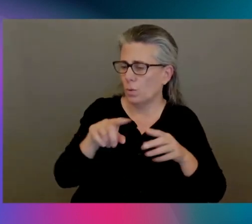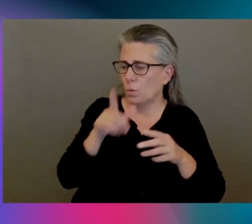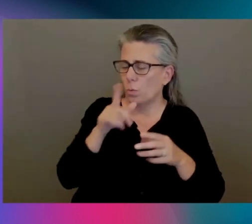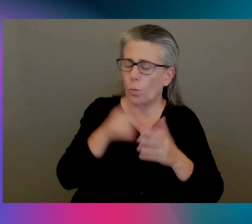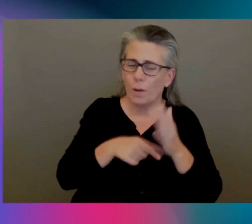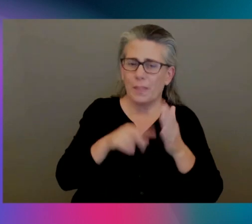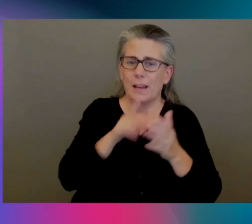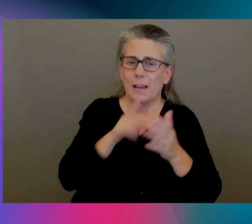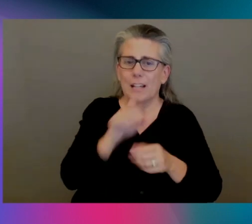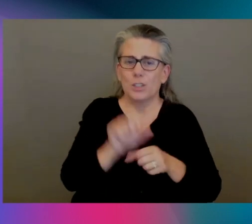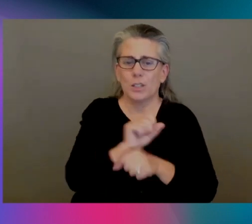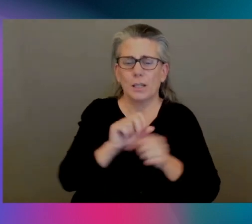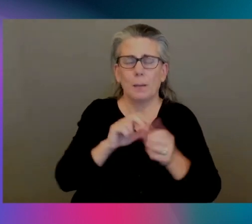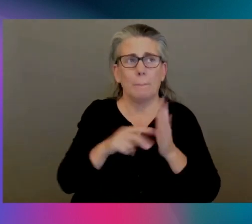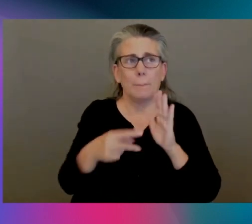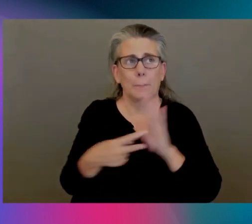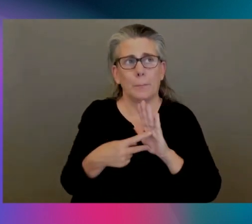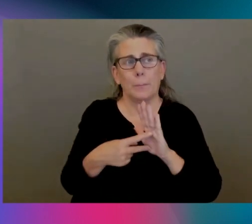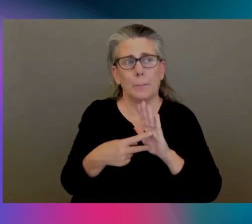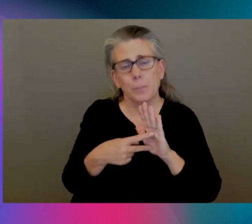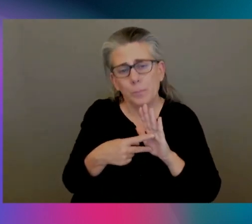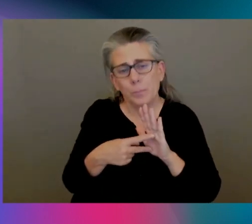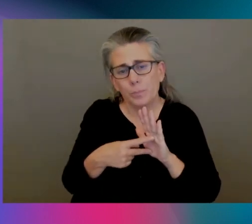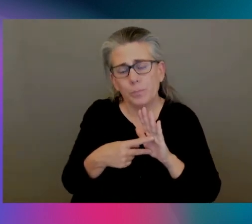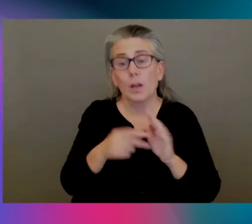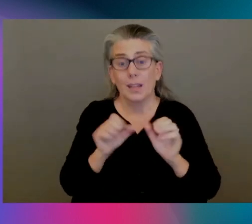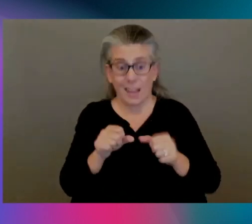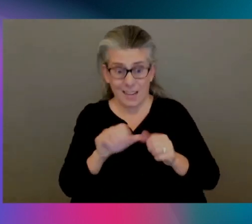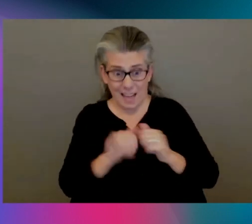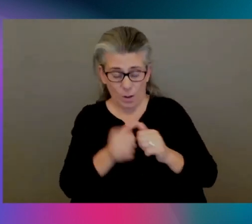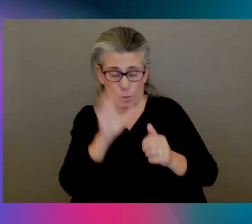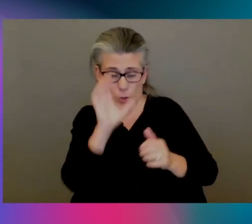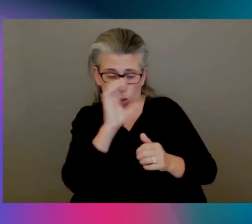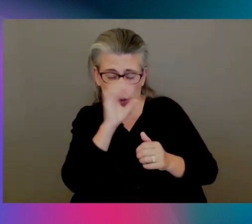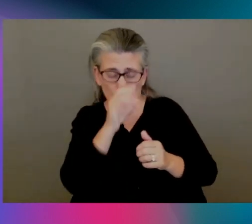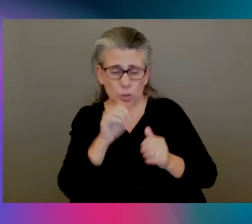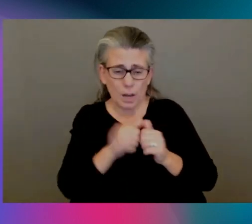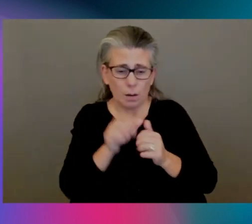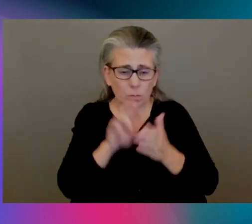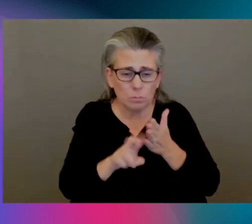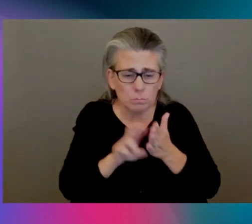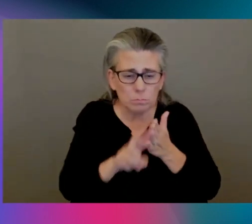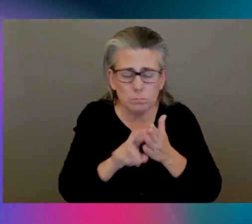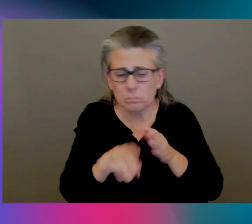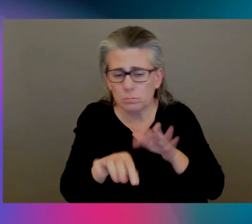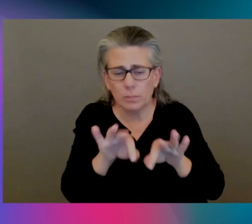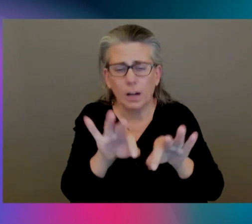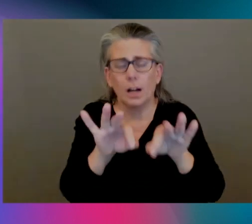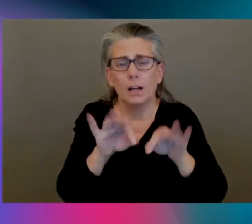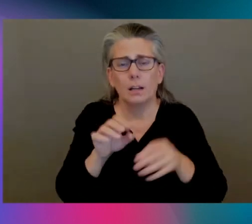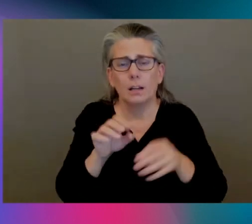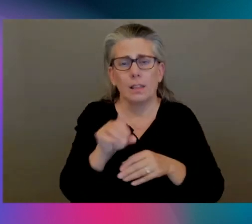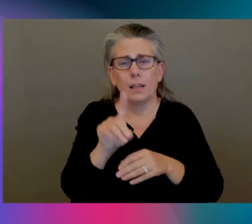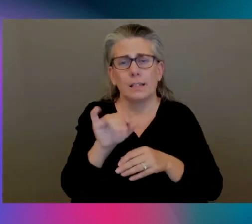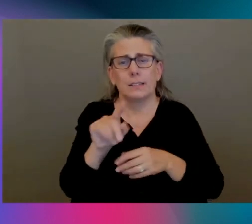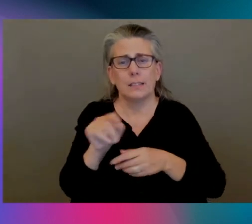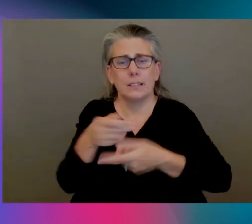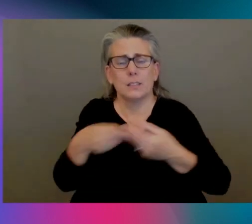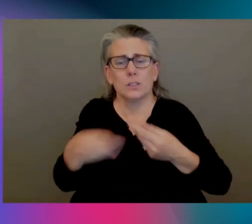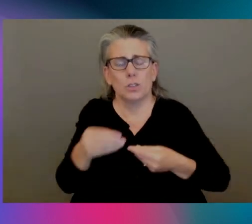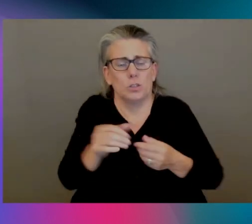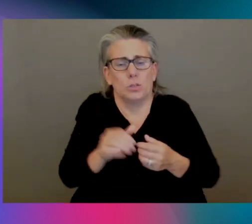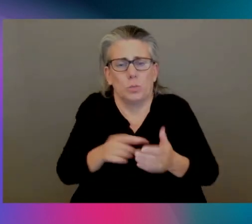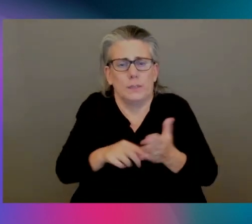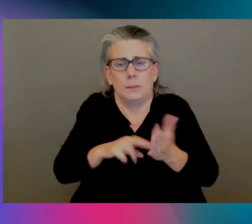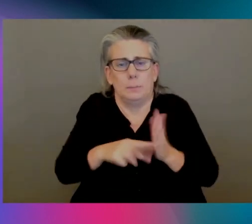now we can easily search that data in the data exchange. So is that so what was the challenge that we faced before, and